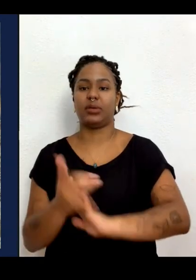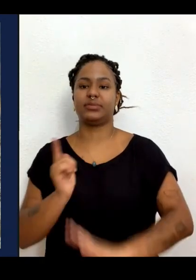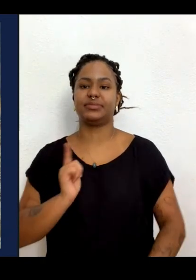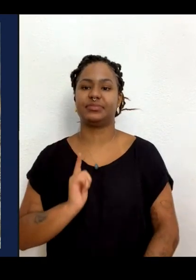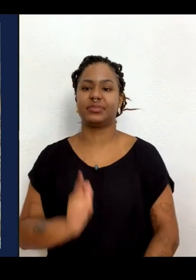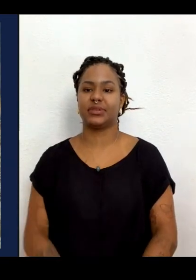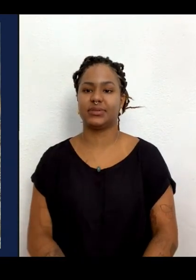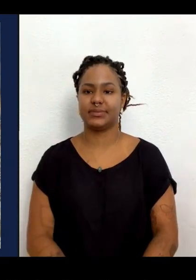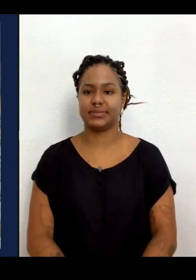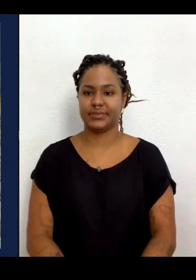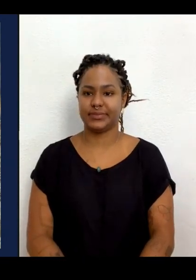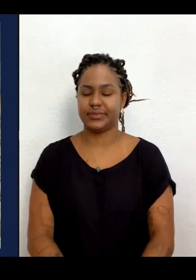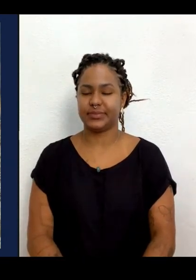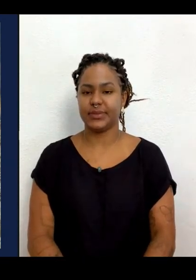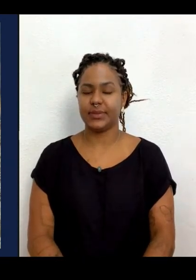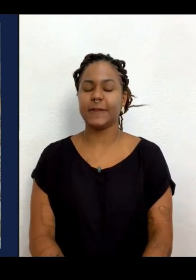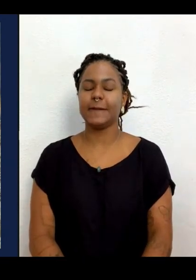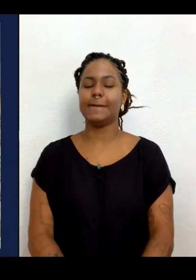foreign